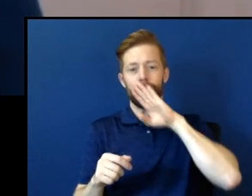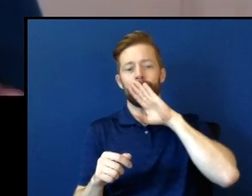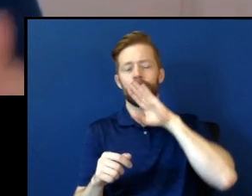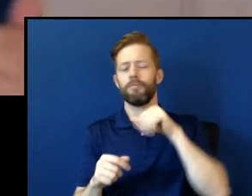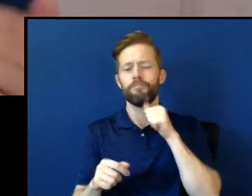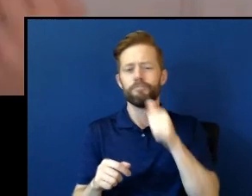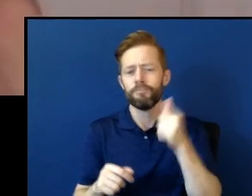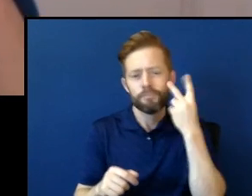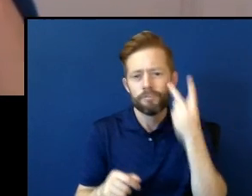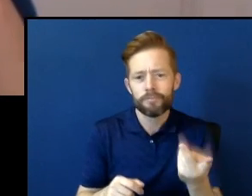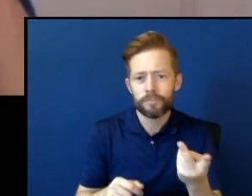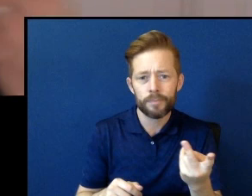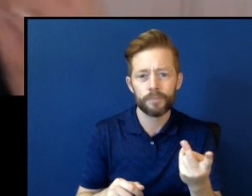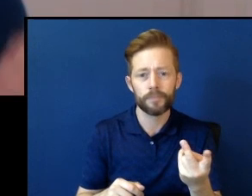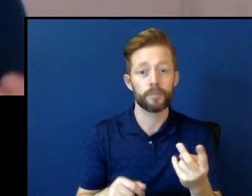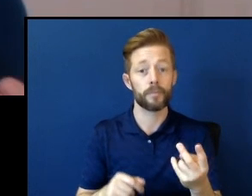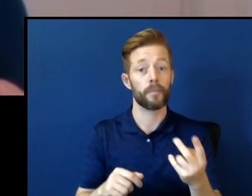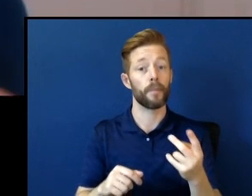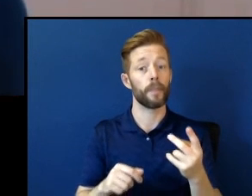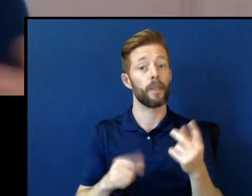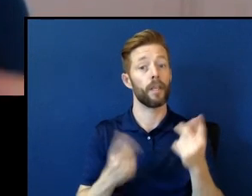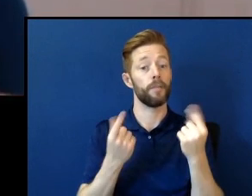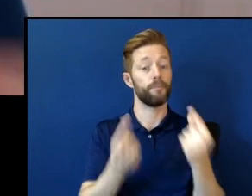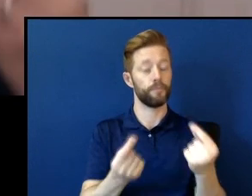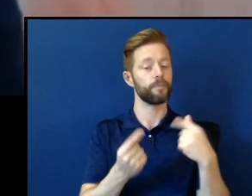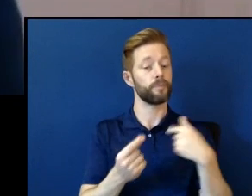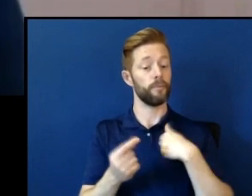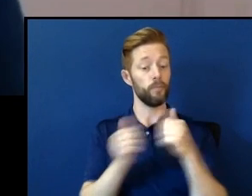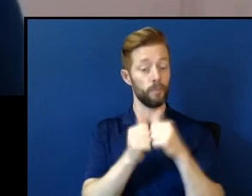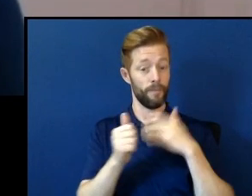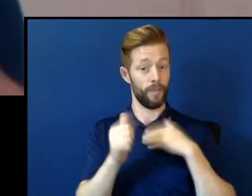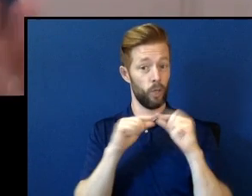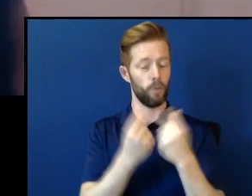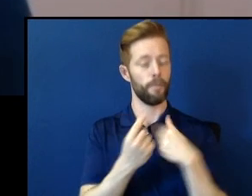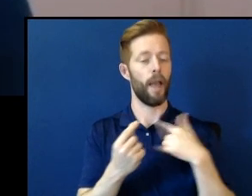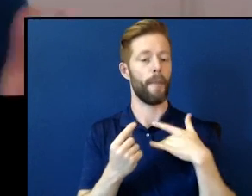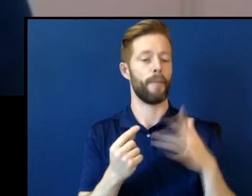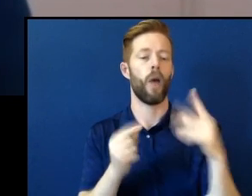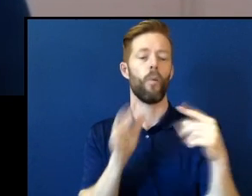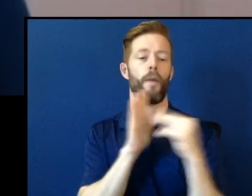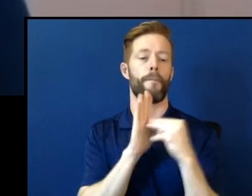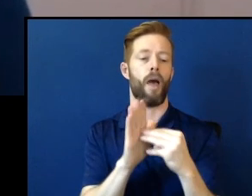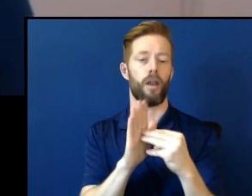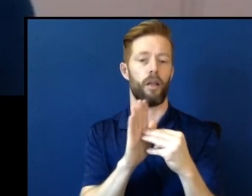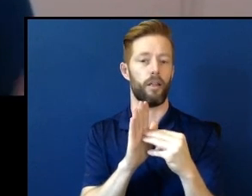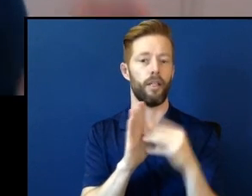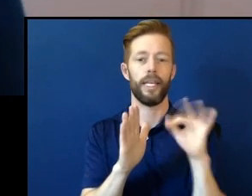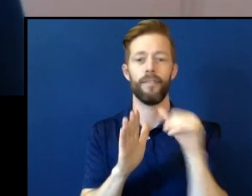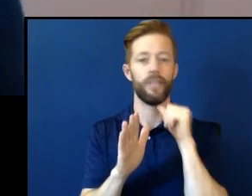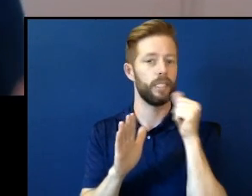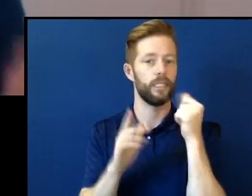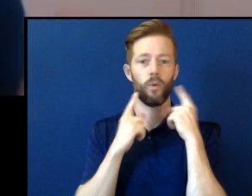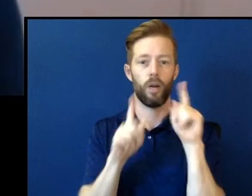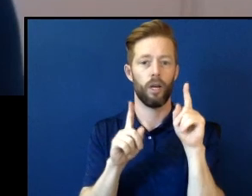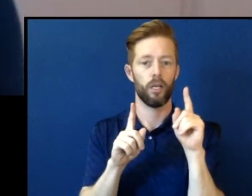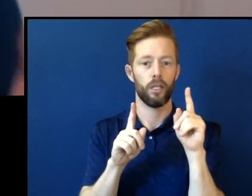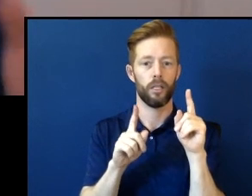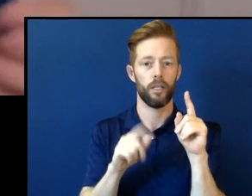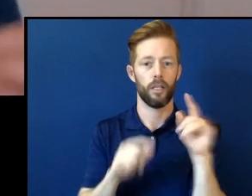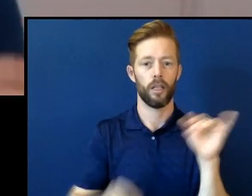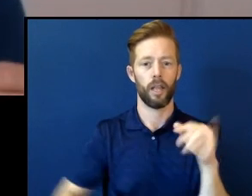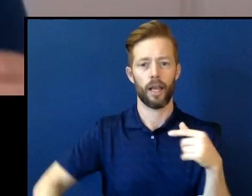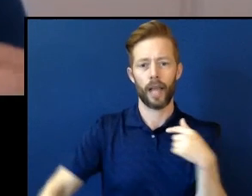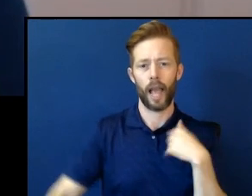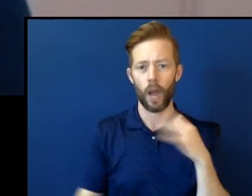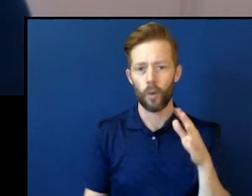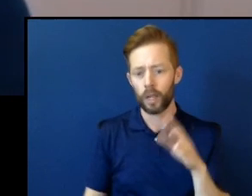think that what I like to do in my groups is I like to model when something doesn't work. And I'll be honest, sometimes